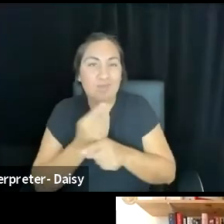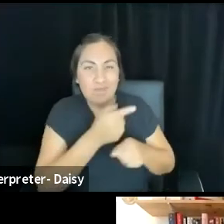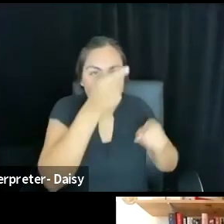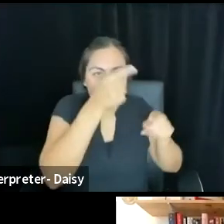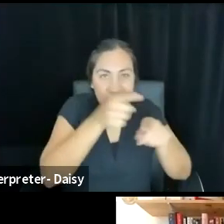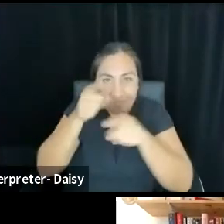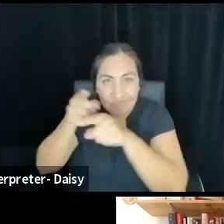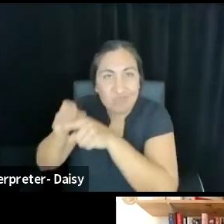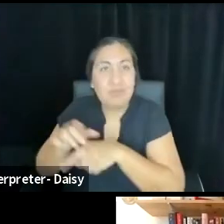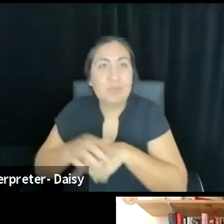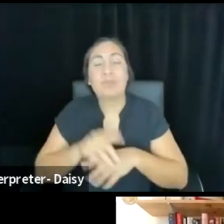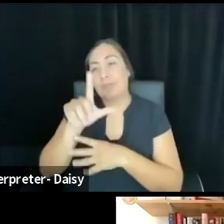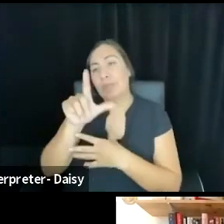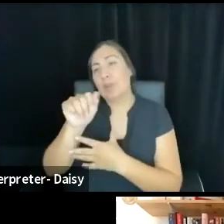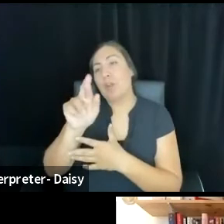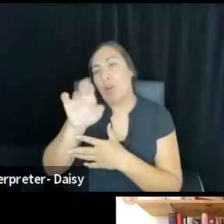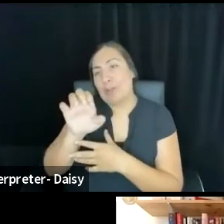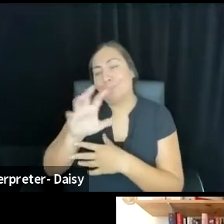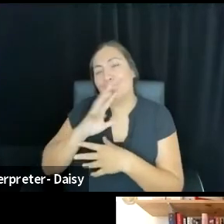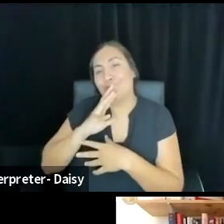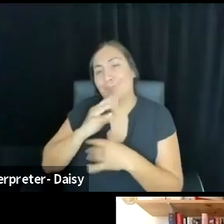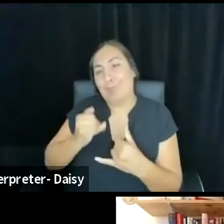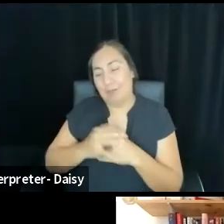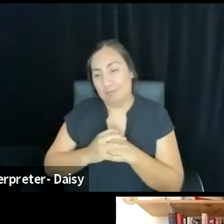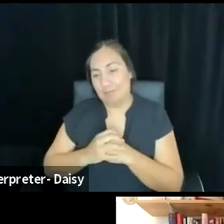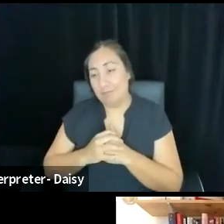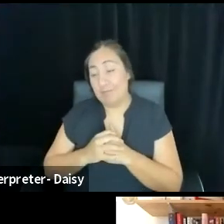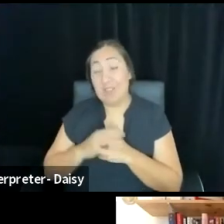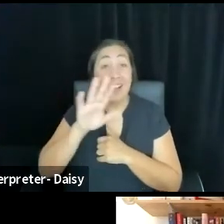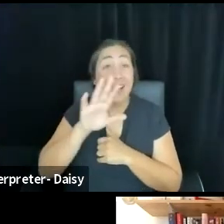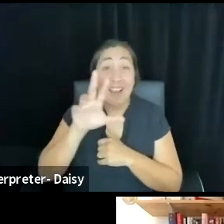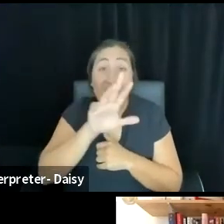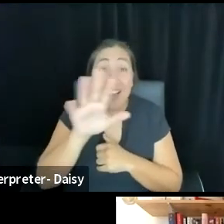Not across the nation, but I think